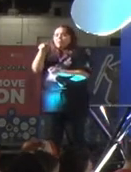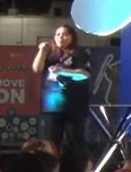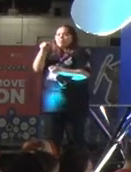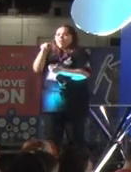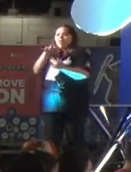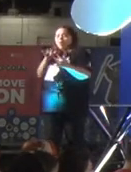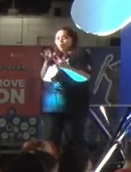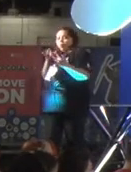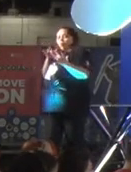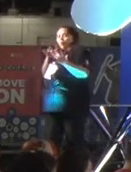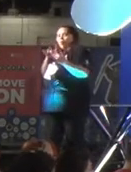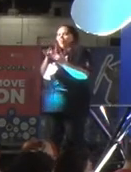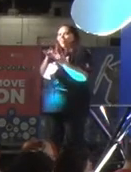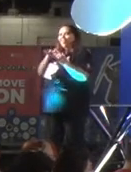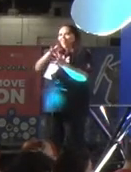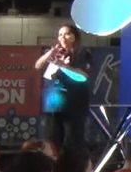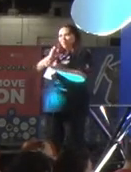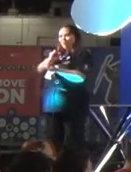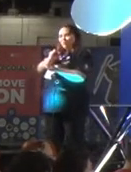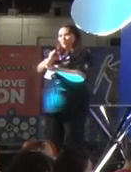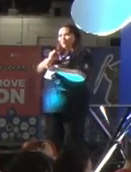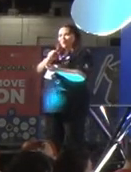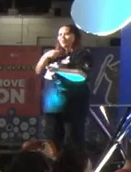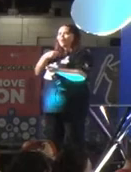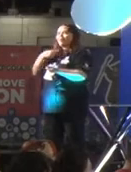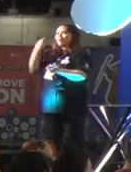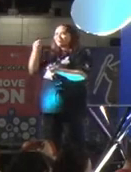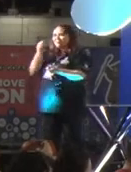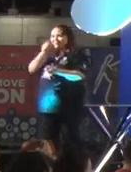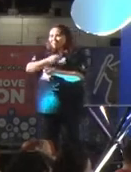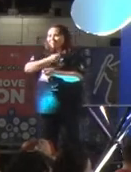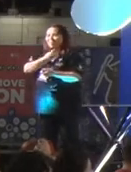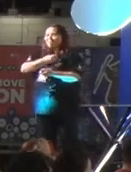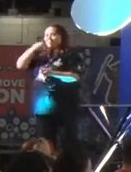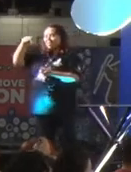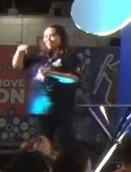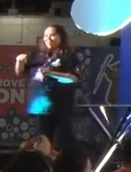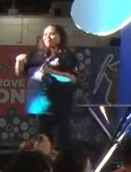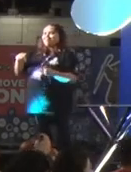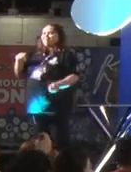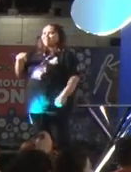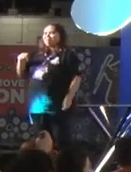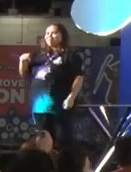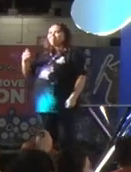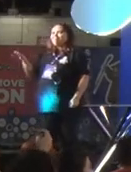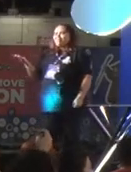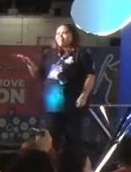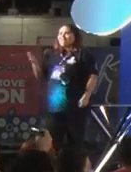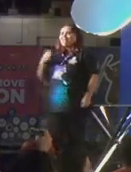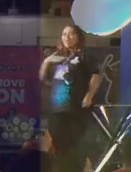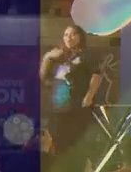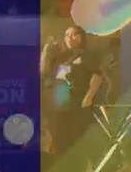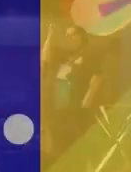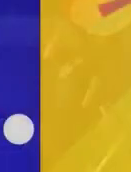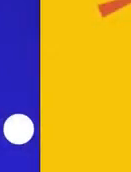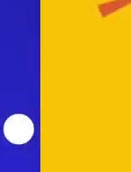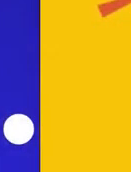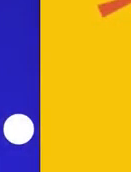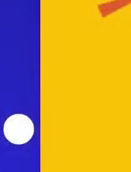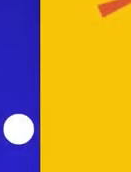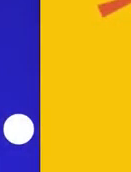So, here we are. Here is what I learned. Number